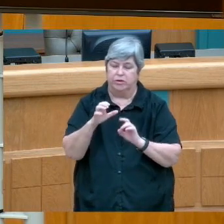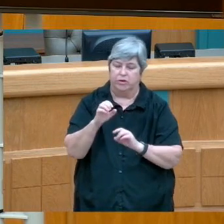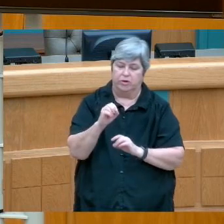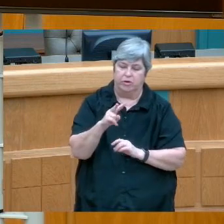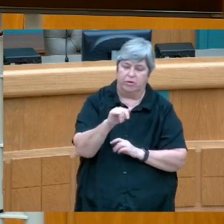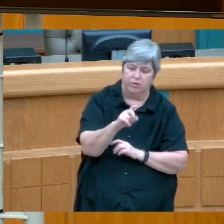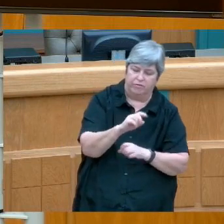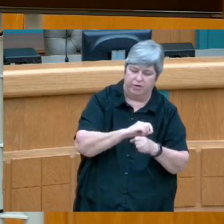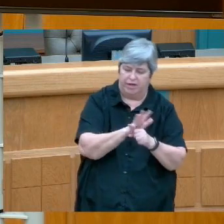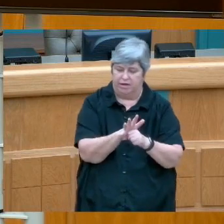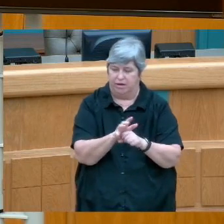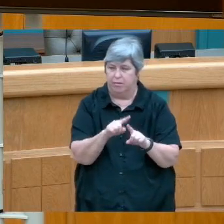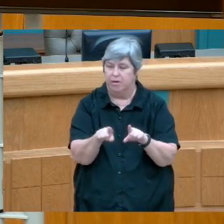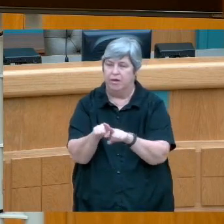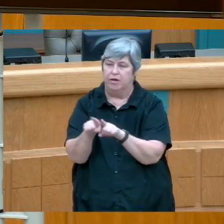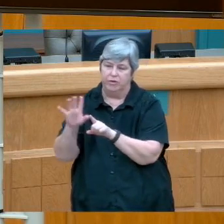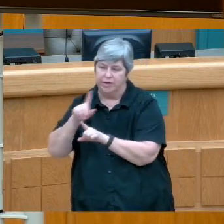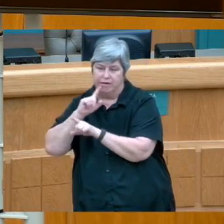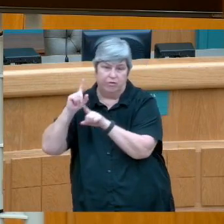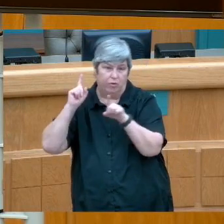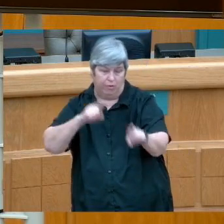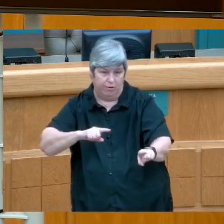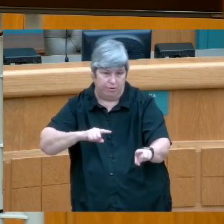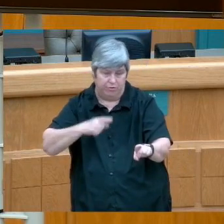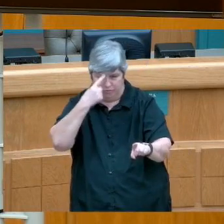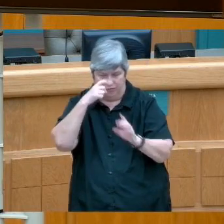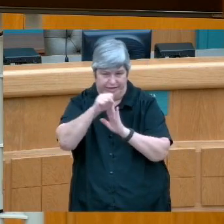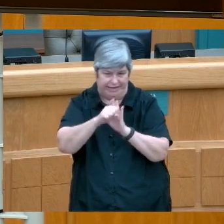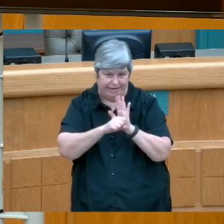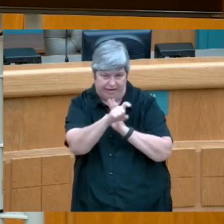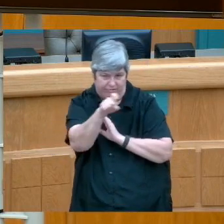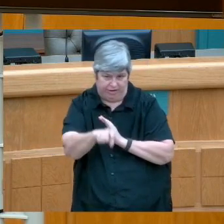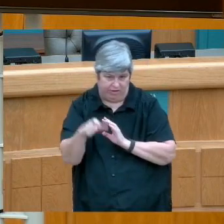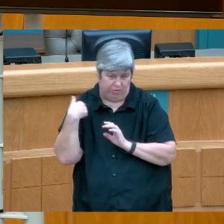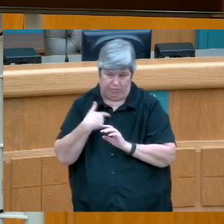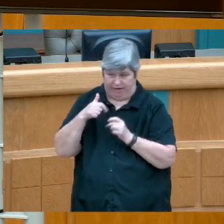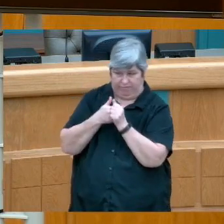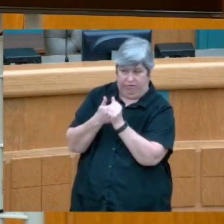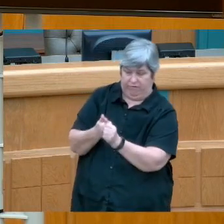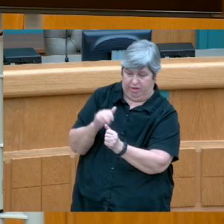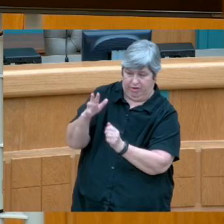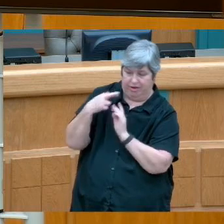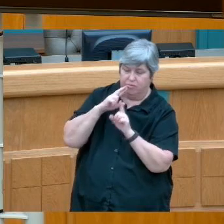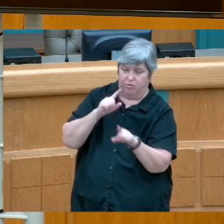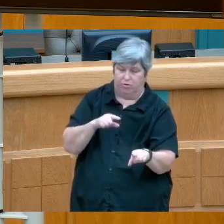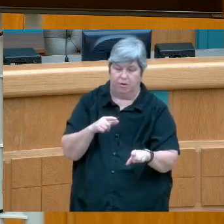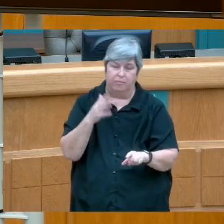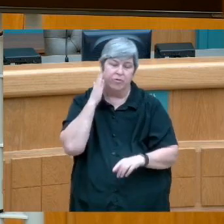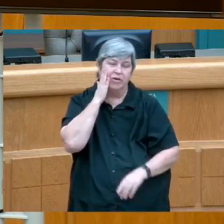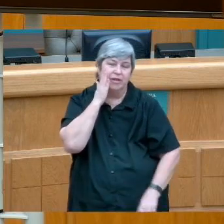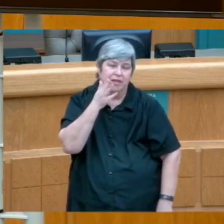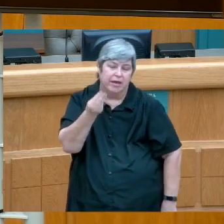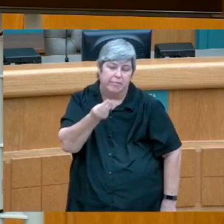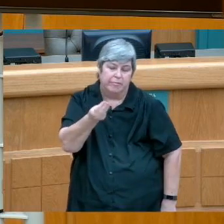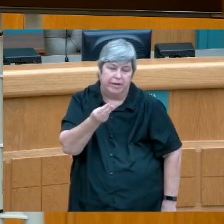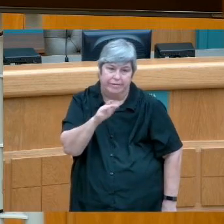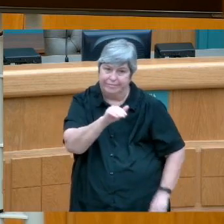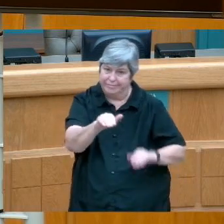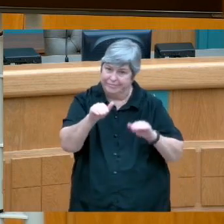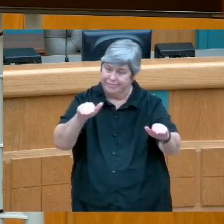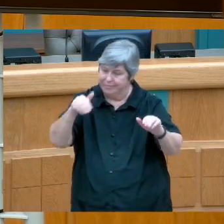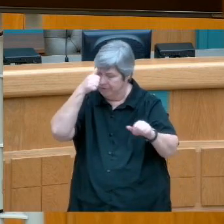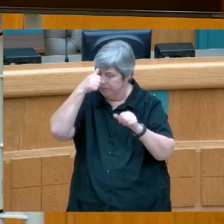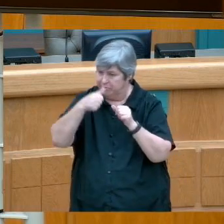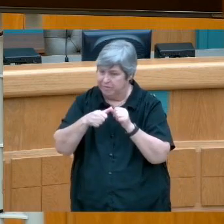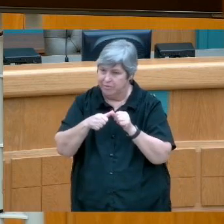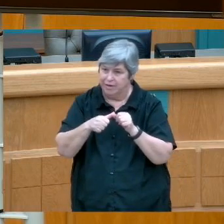but also on orders that he's initiated for the state for us to follow. We know that this Monday, and I wanted to remind the community,